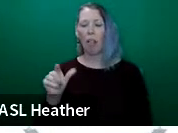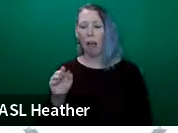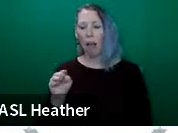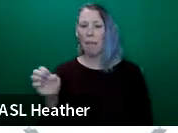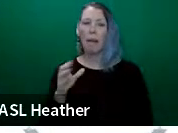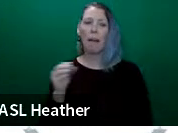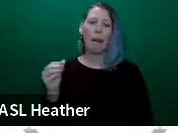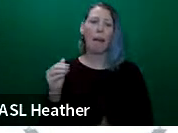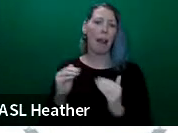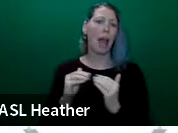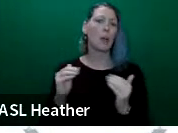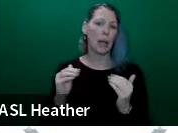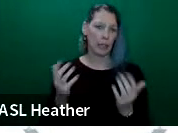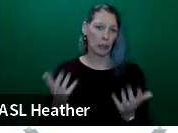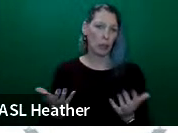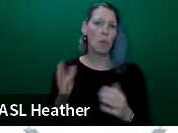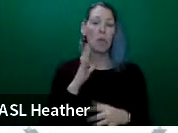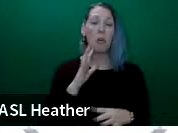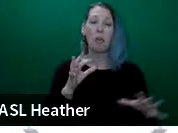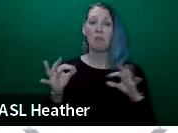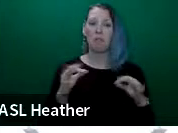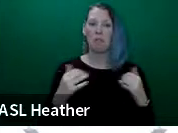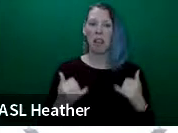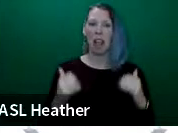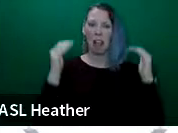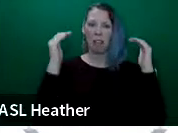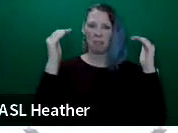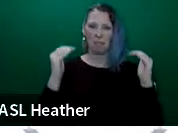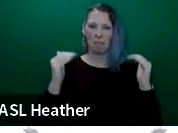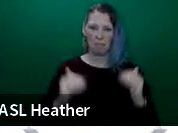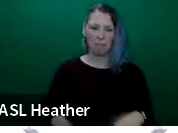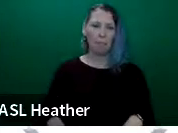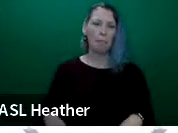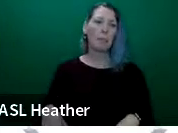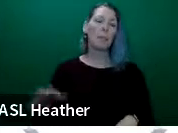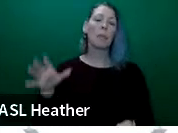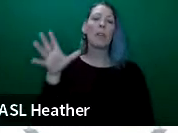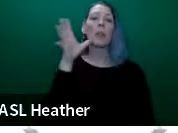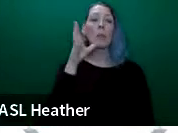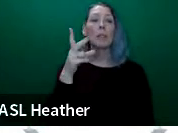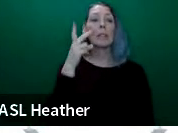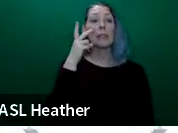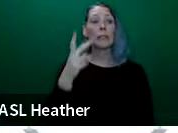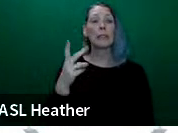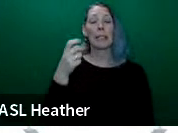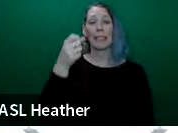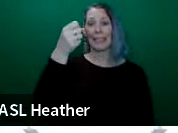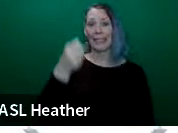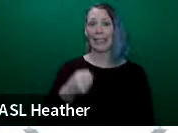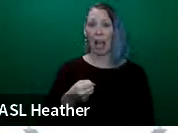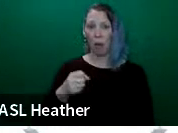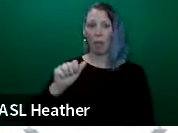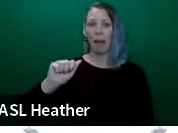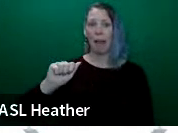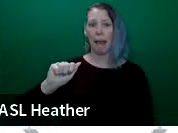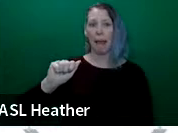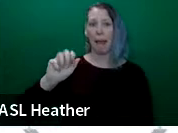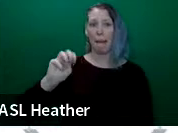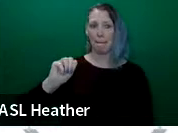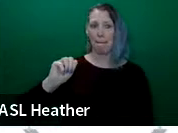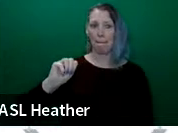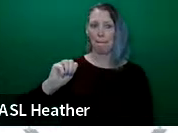But so I'll walk you through the results real quick. You can see kind of southbound AM. This